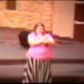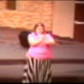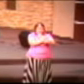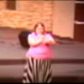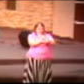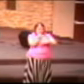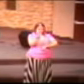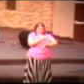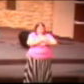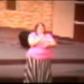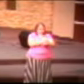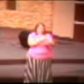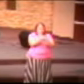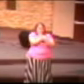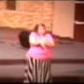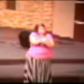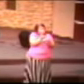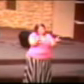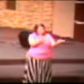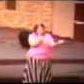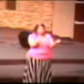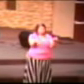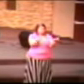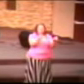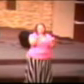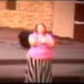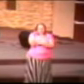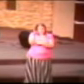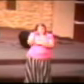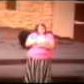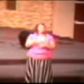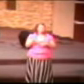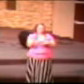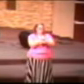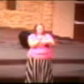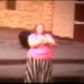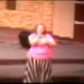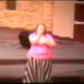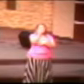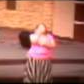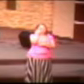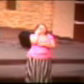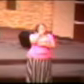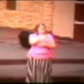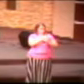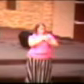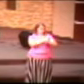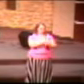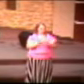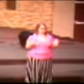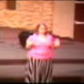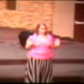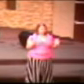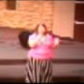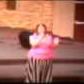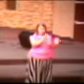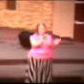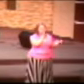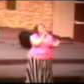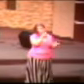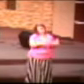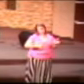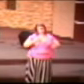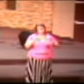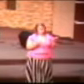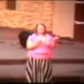you do, you are a minister of the word of God because you are a disciple. And that's exciting